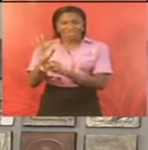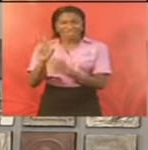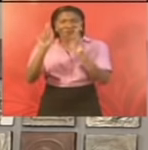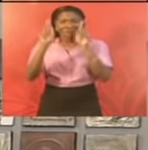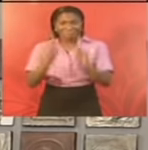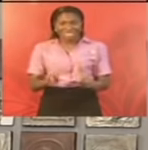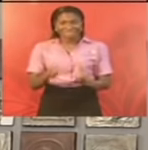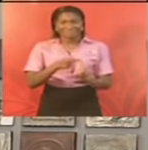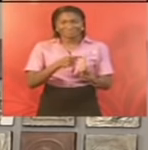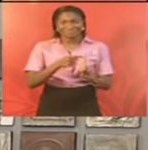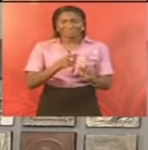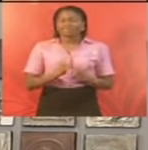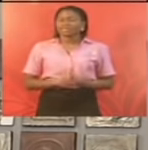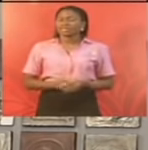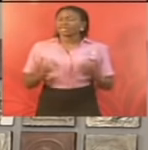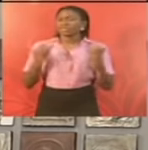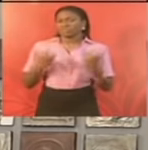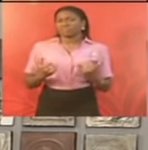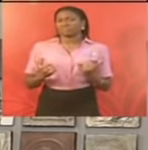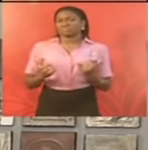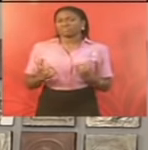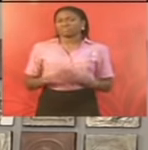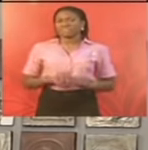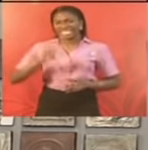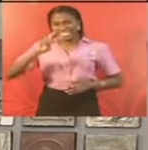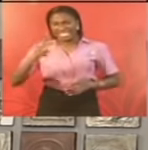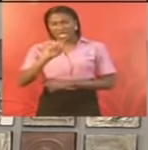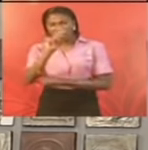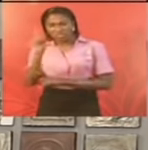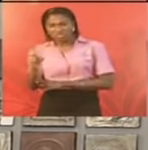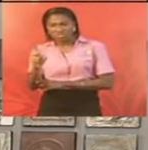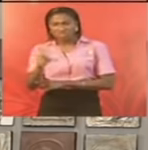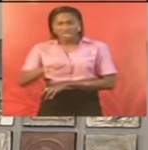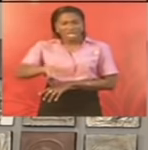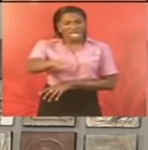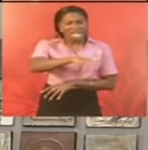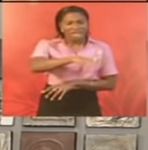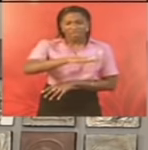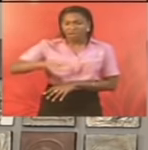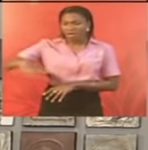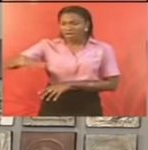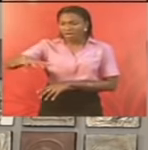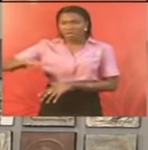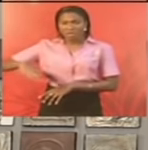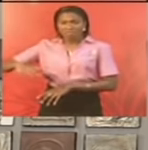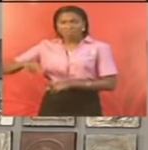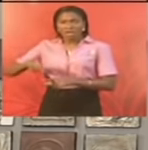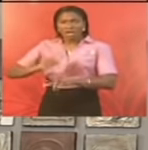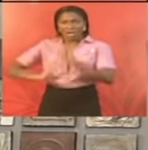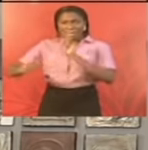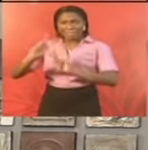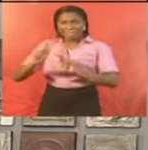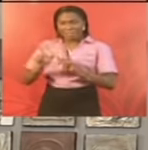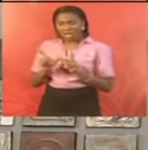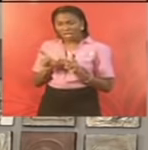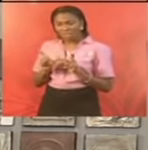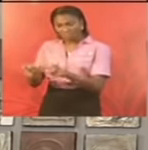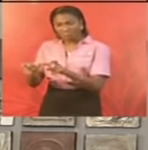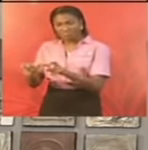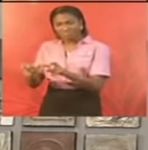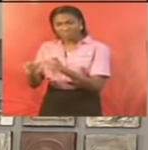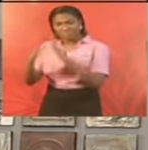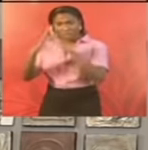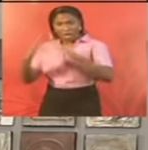With regard to the areas where individuals may be self-isolating and the concern of their